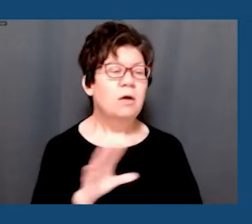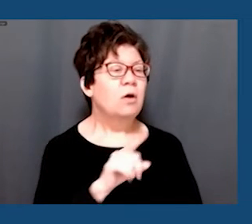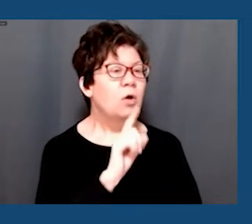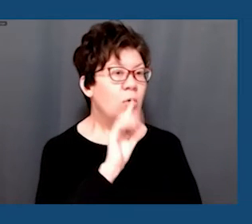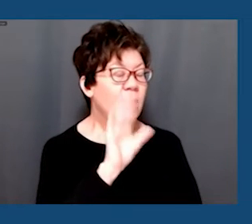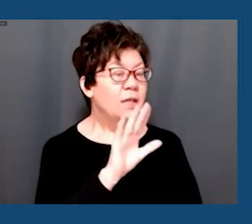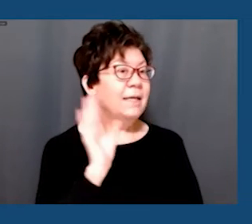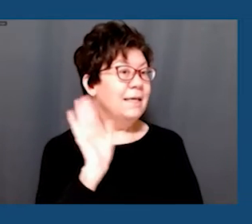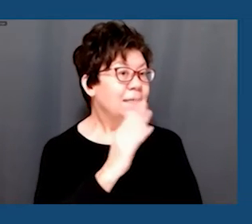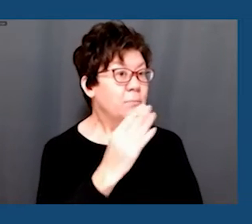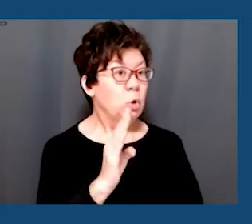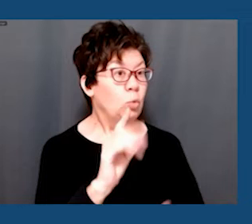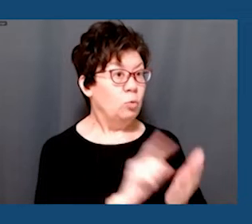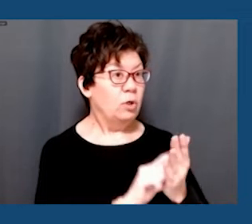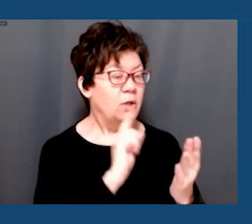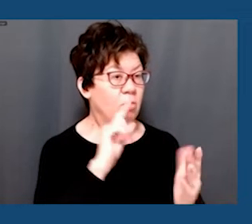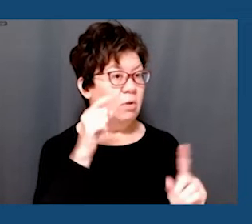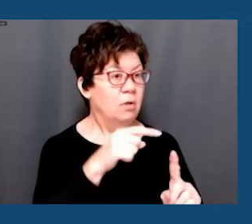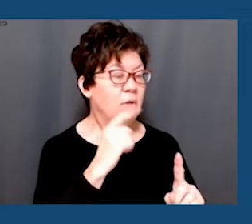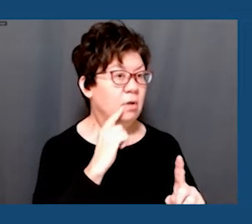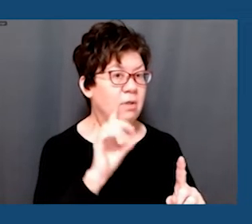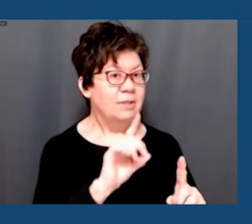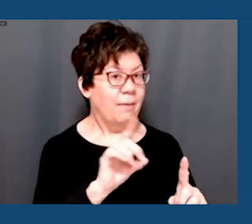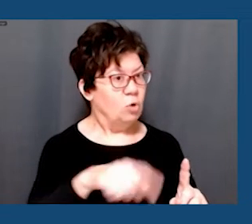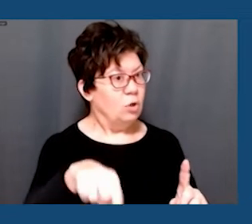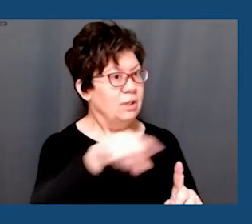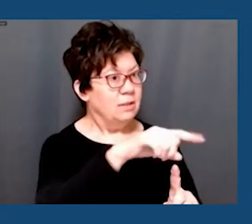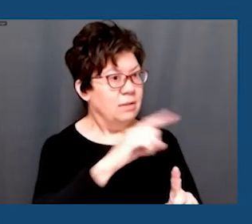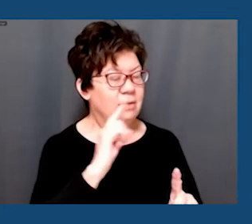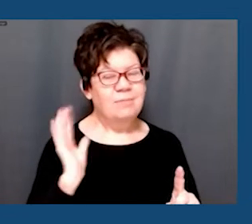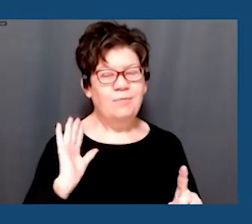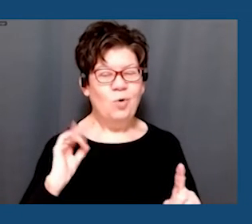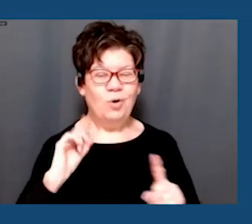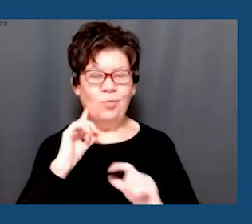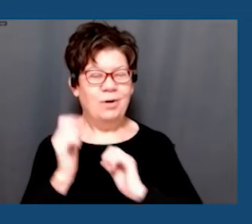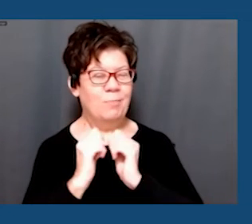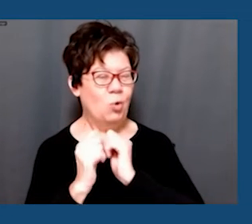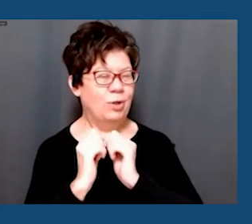when, clearly he had been an opponent of mine, we ran a very